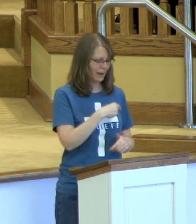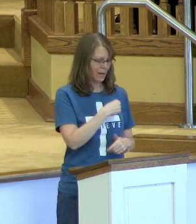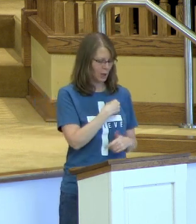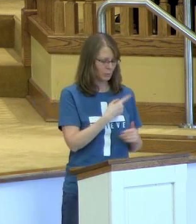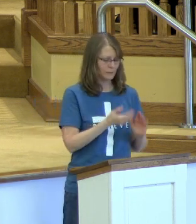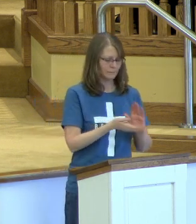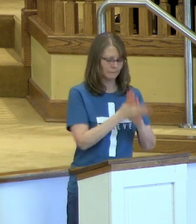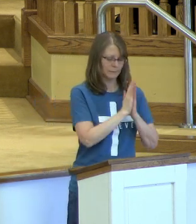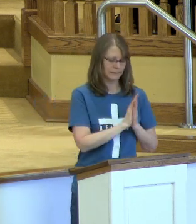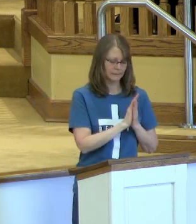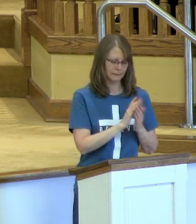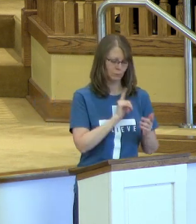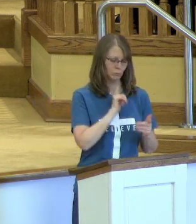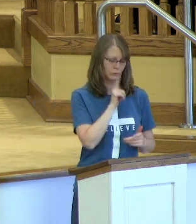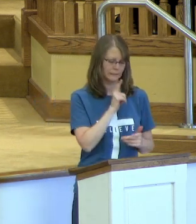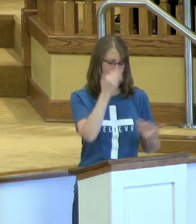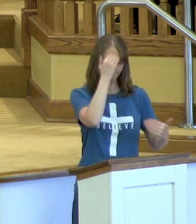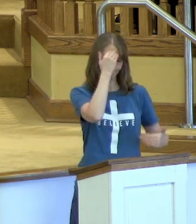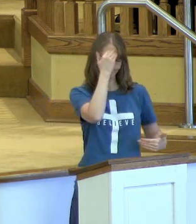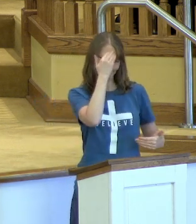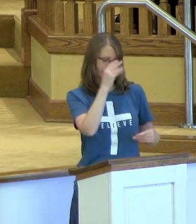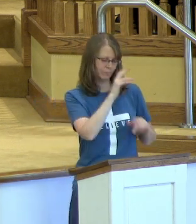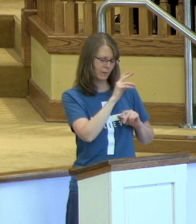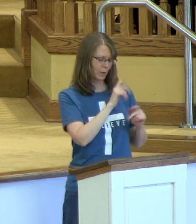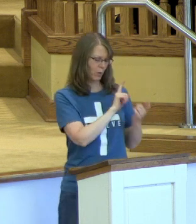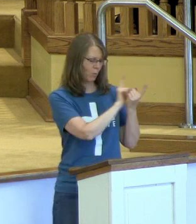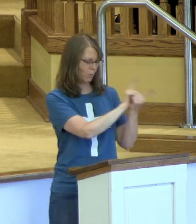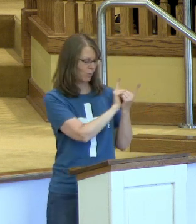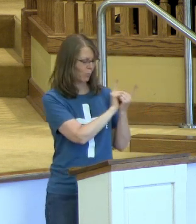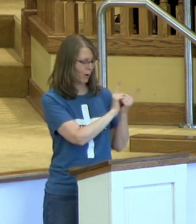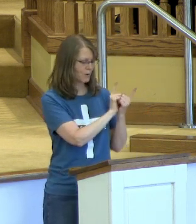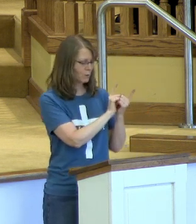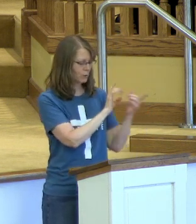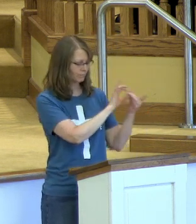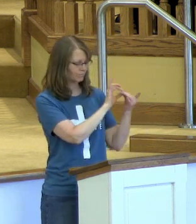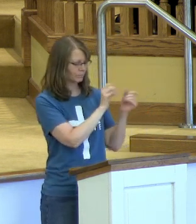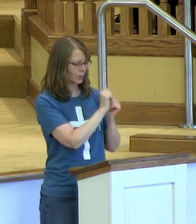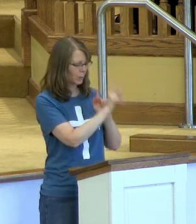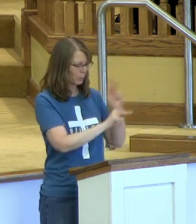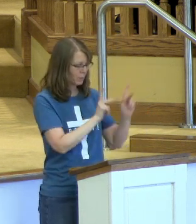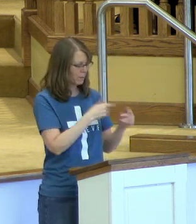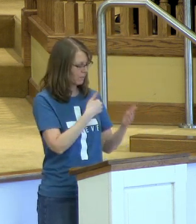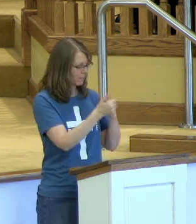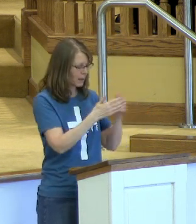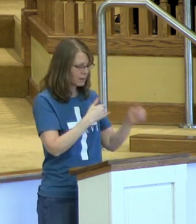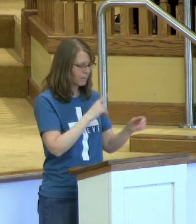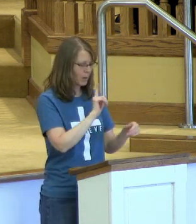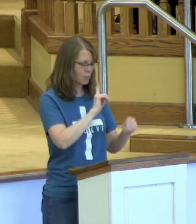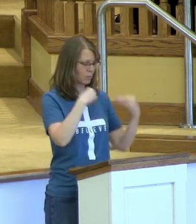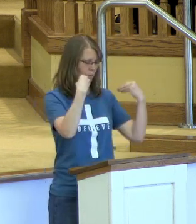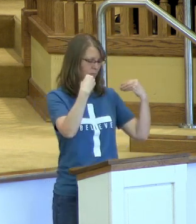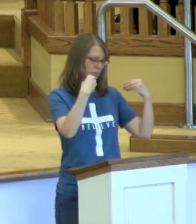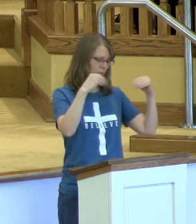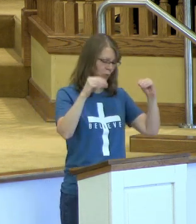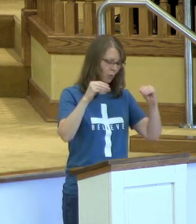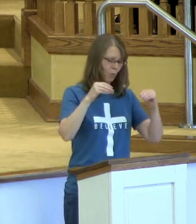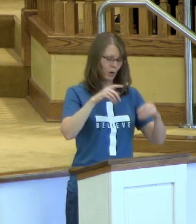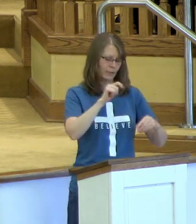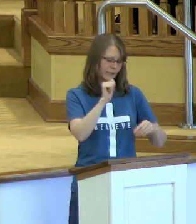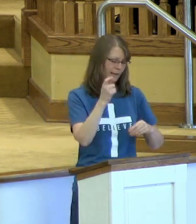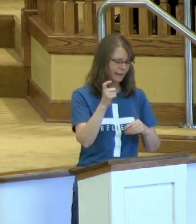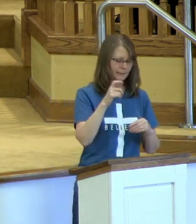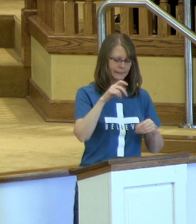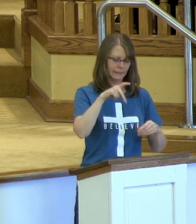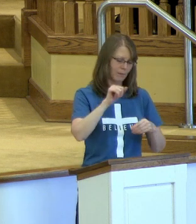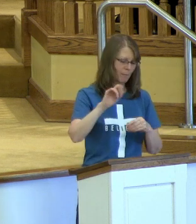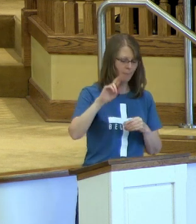one-on-one personal interactions that we have with people, whether it be in a store or taxi or at the park or gym. We are always looking for ways to